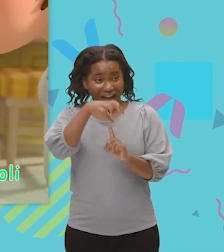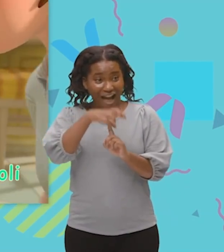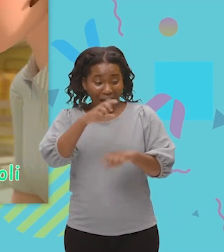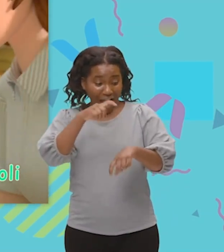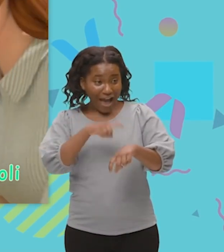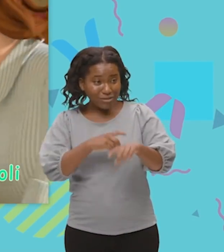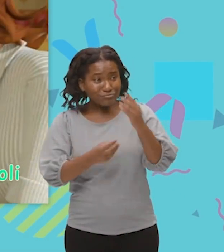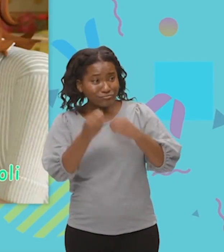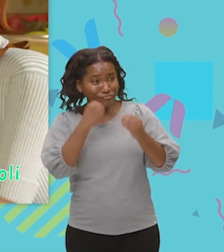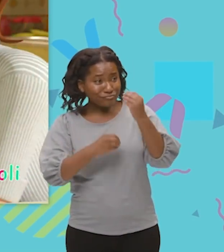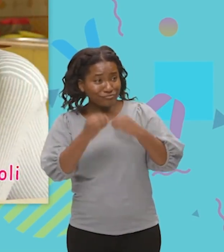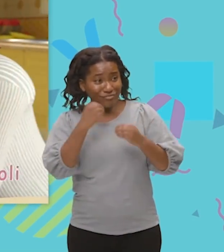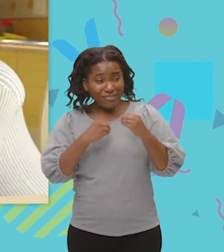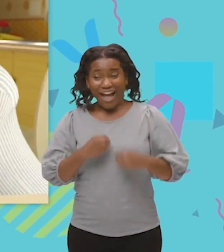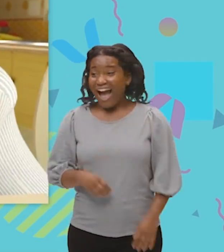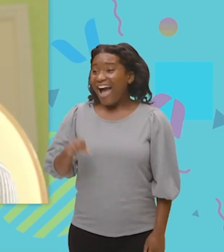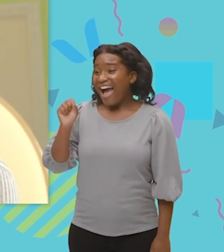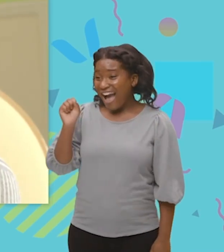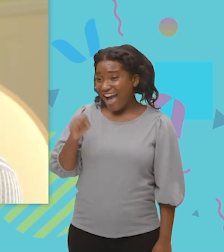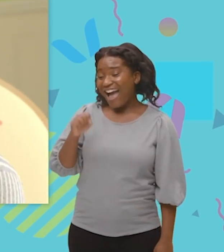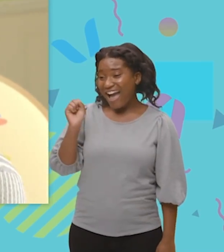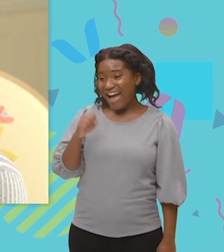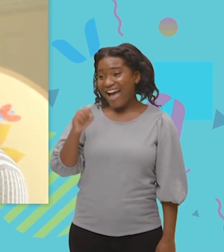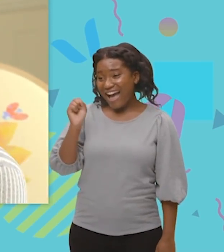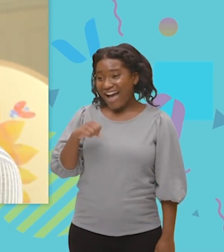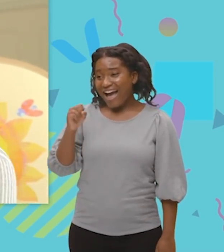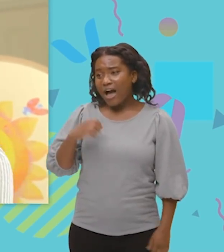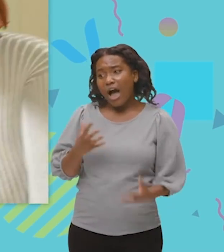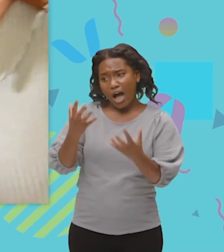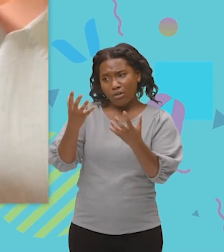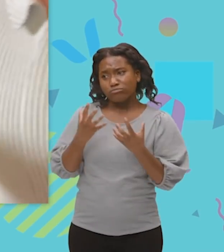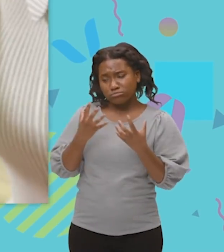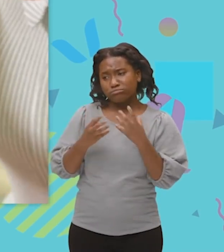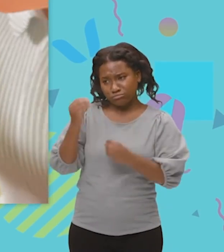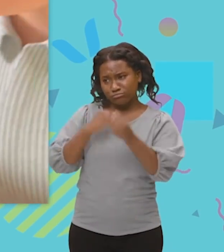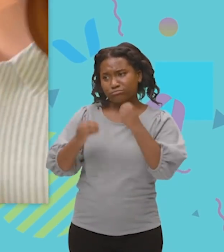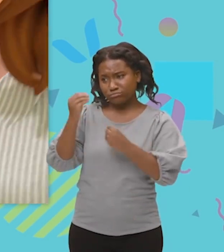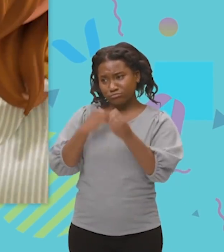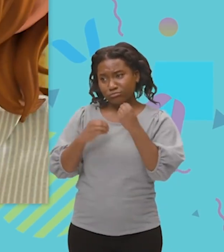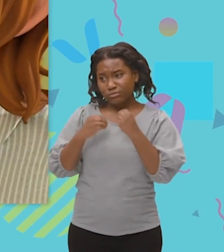It's time to eat your broccoli. Yes, yes, yes, I